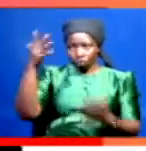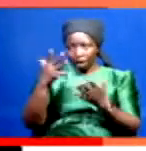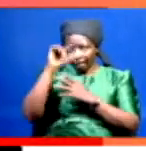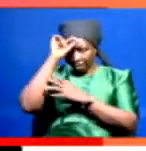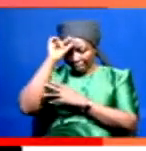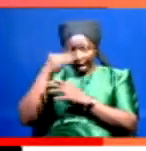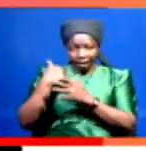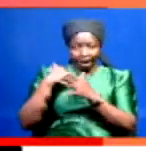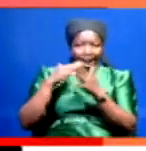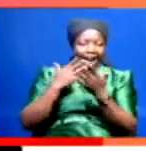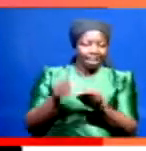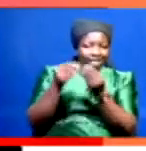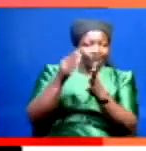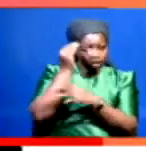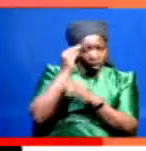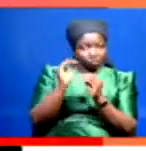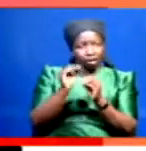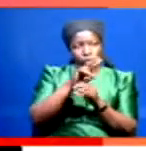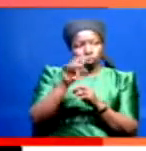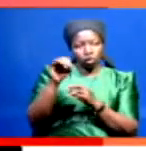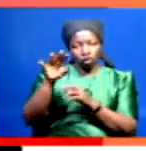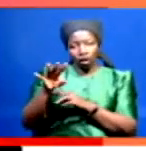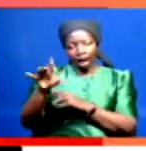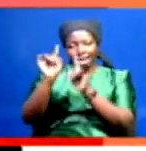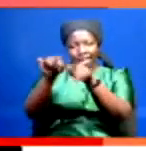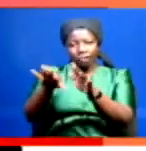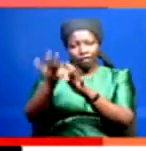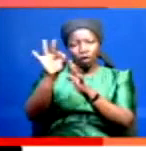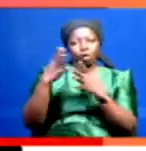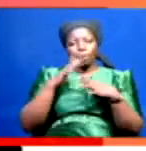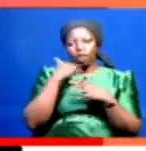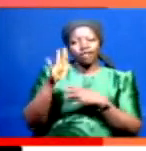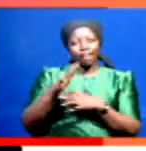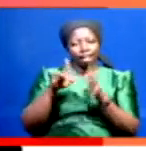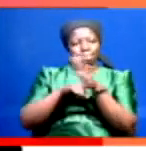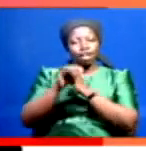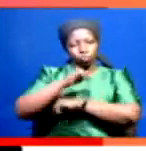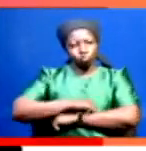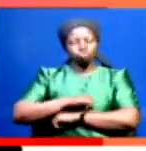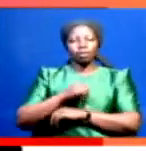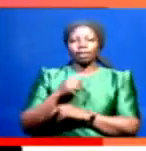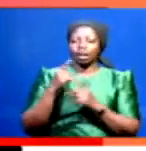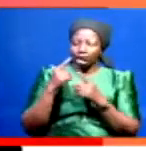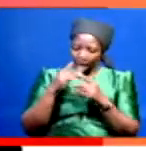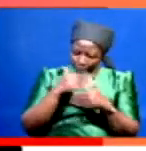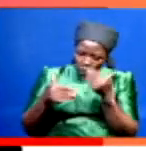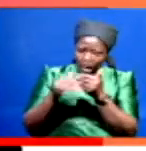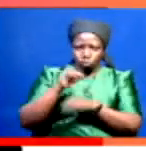education by 204. I went there and found people who had never been to school at all and built a school. When I build a